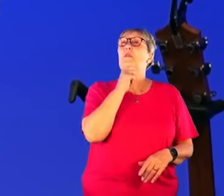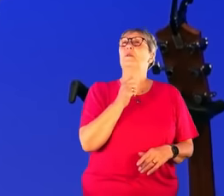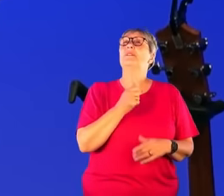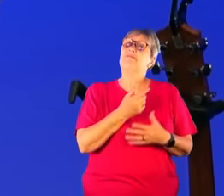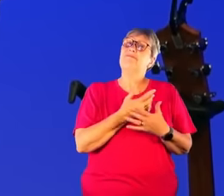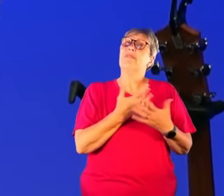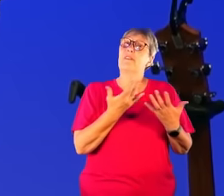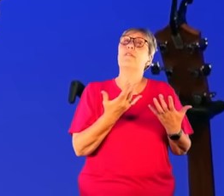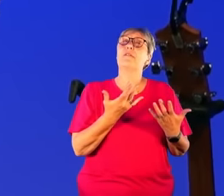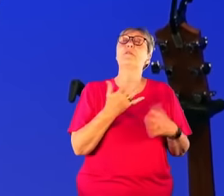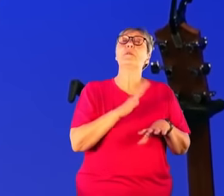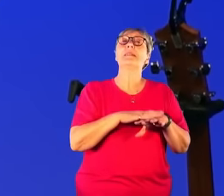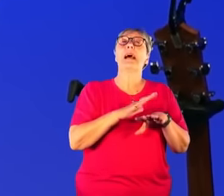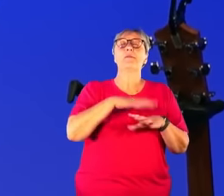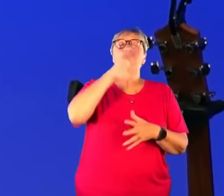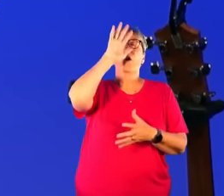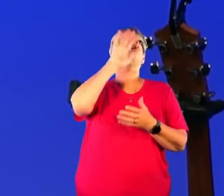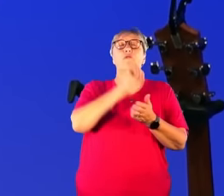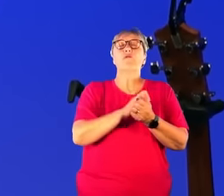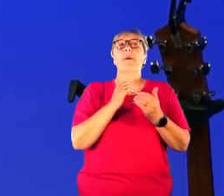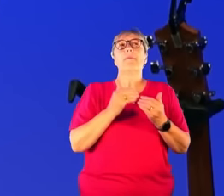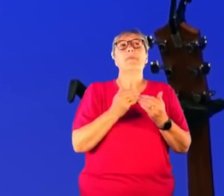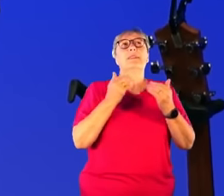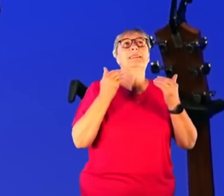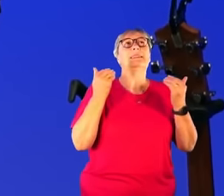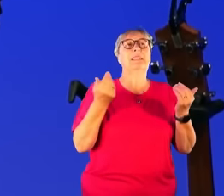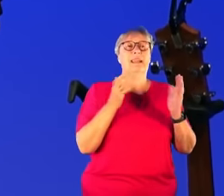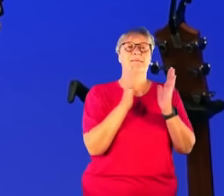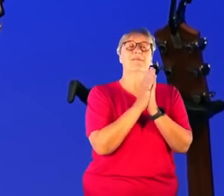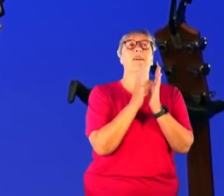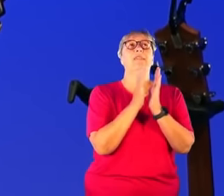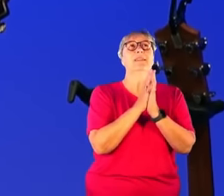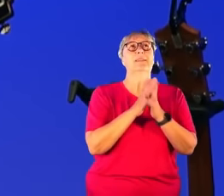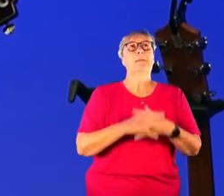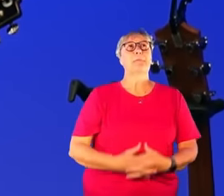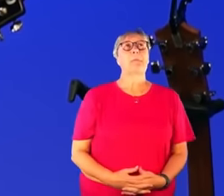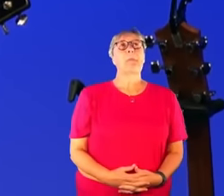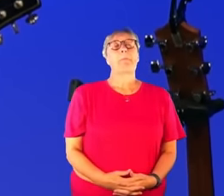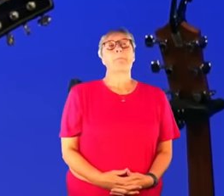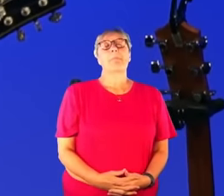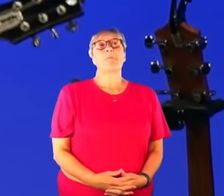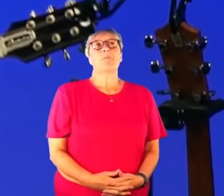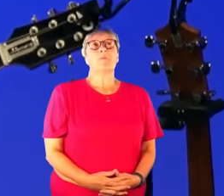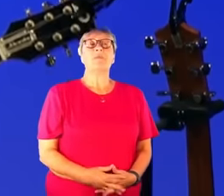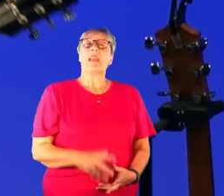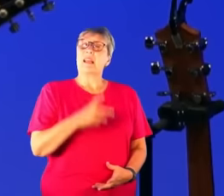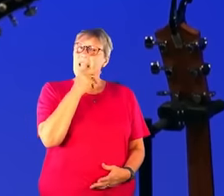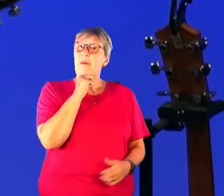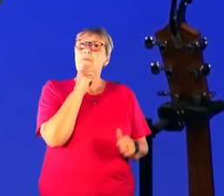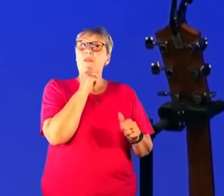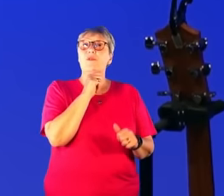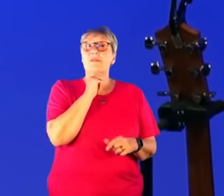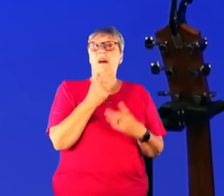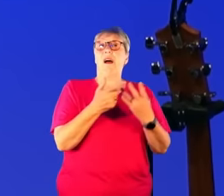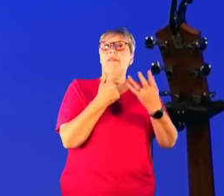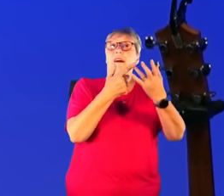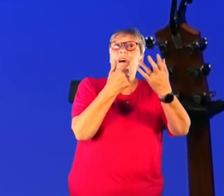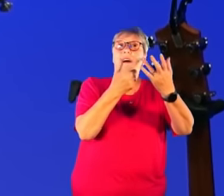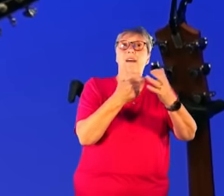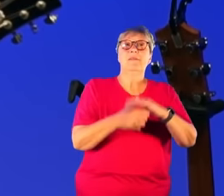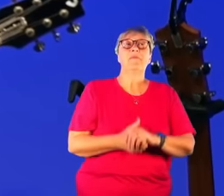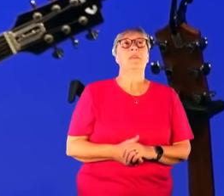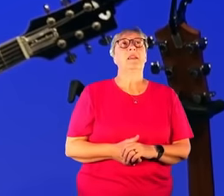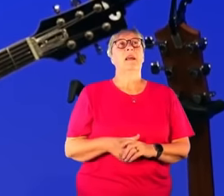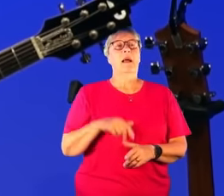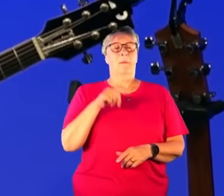churches for the Remembrance Day services, although it can be used beyond that as well. But this